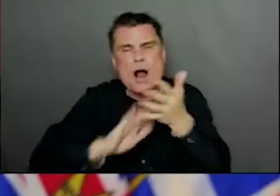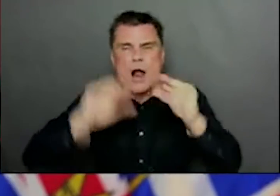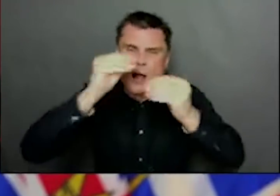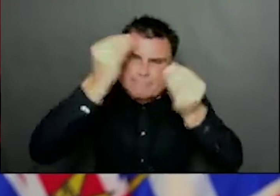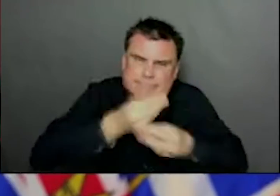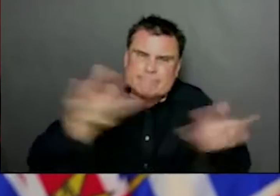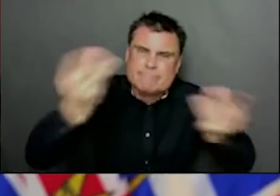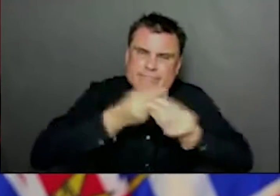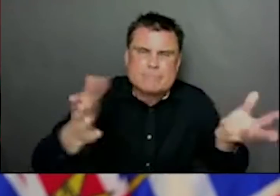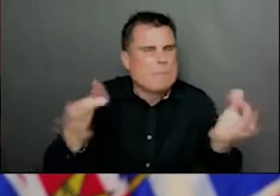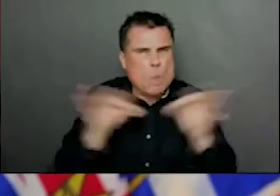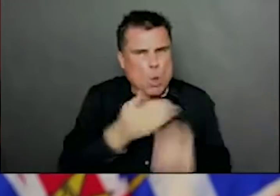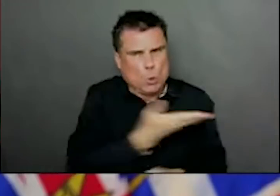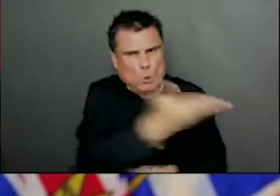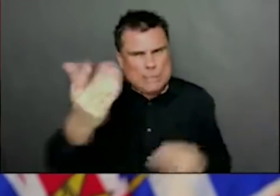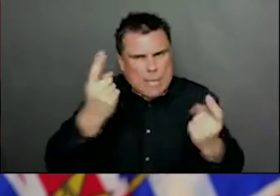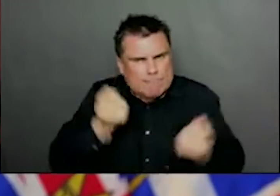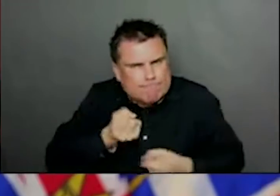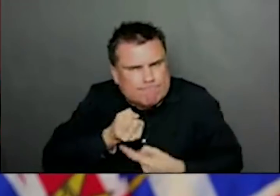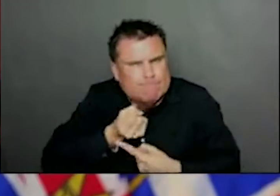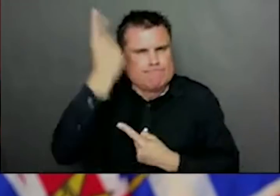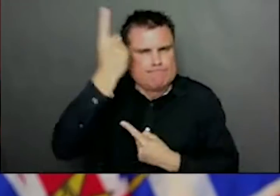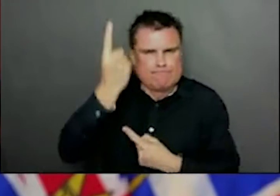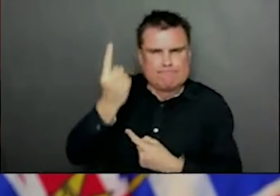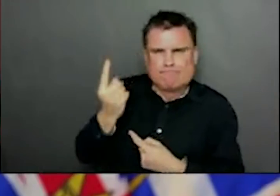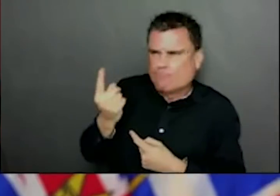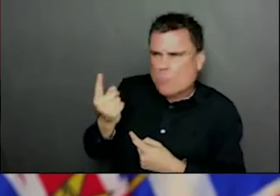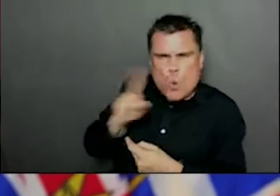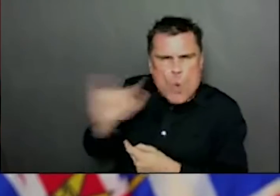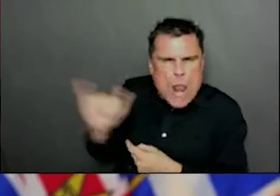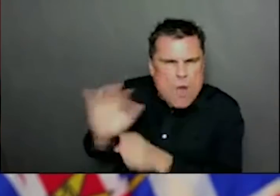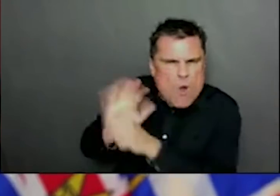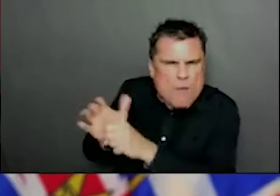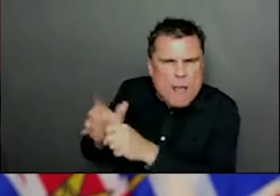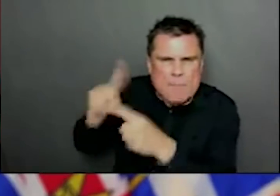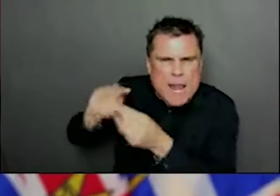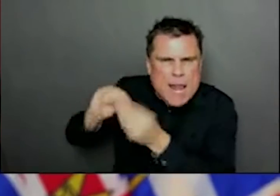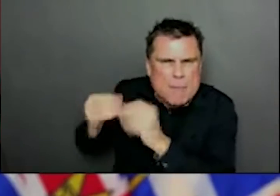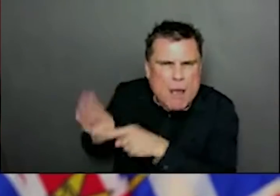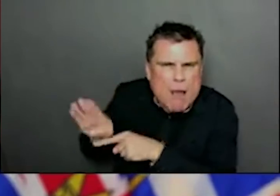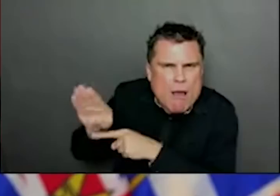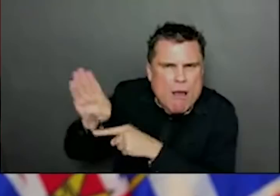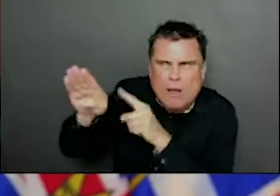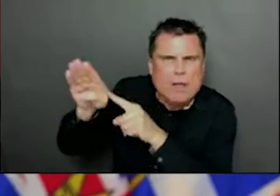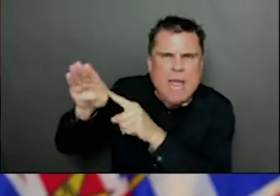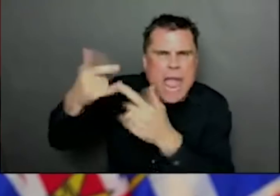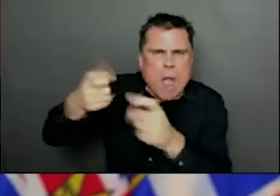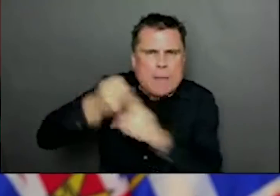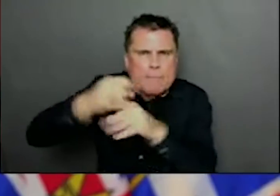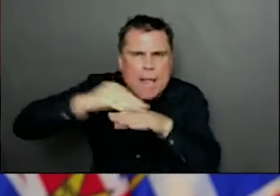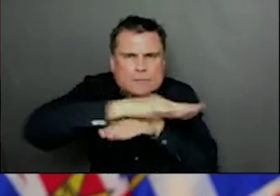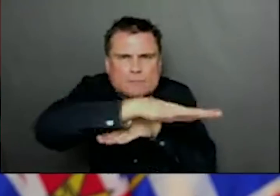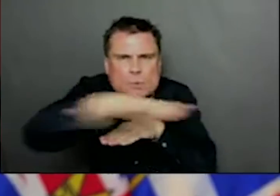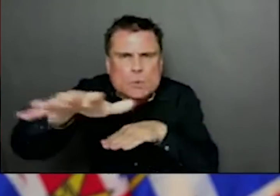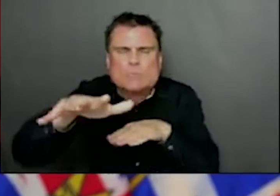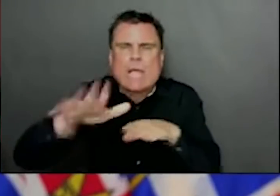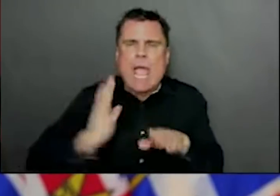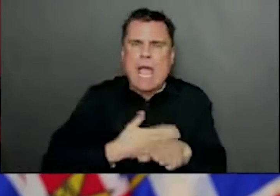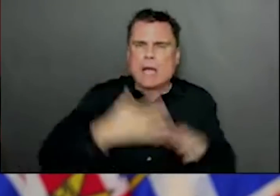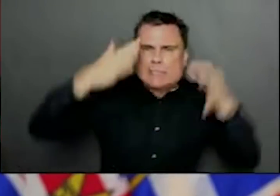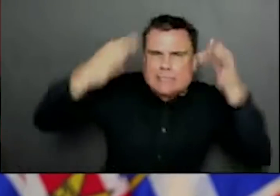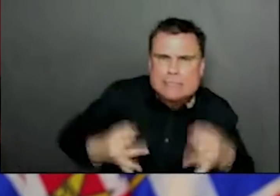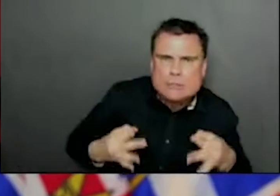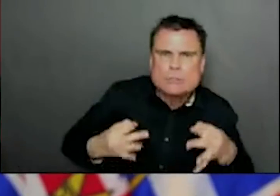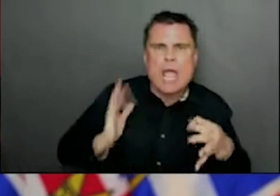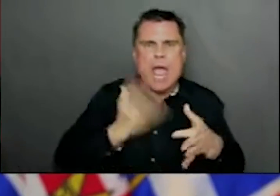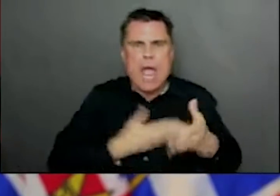affecting us, and the trends we are developing, so we can make our own informed choices about our personal actions and the actions that we are